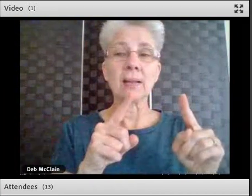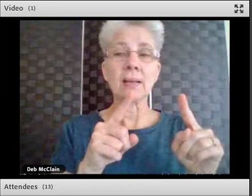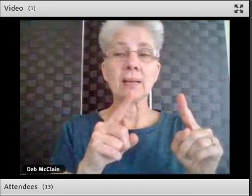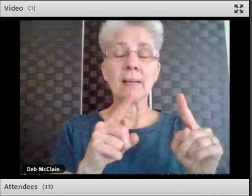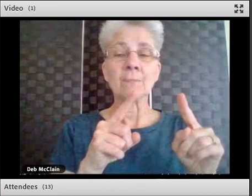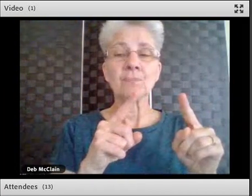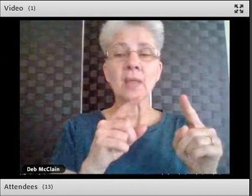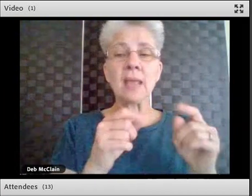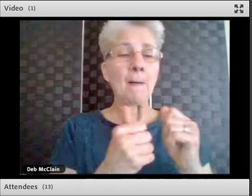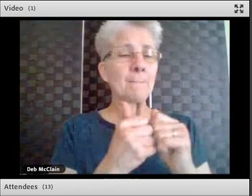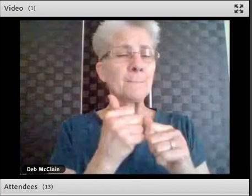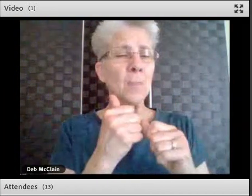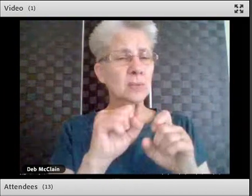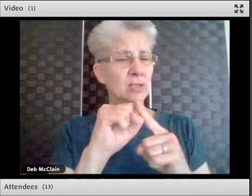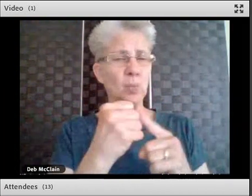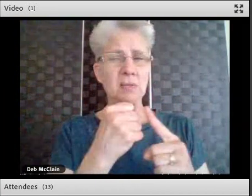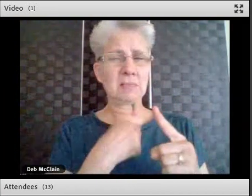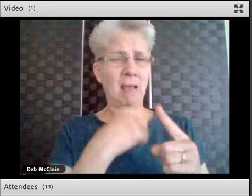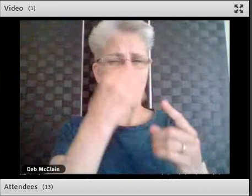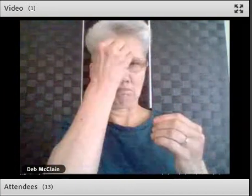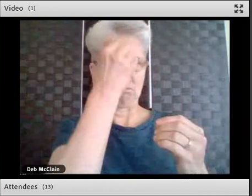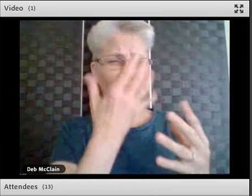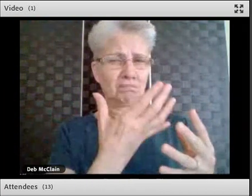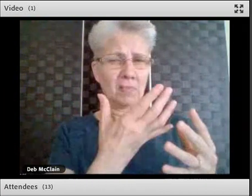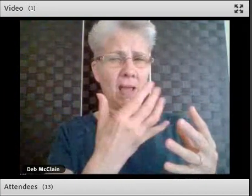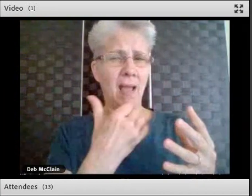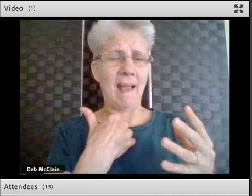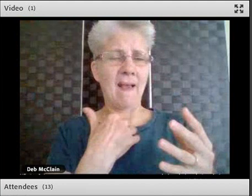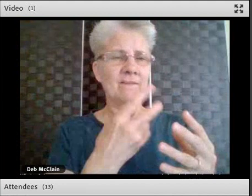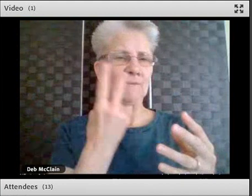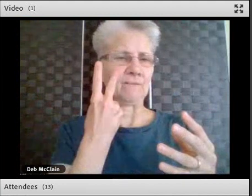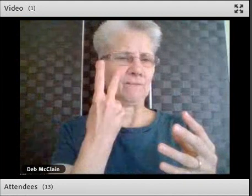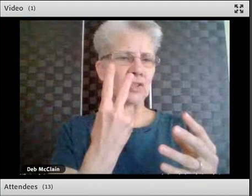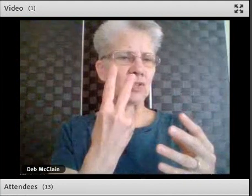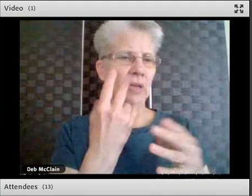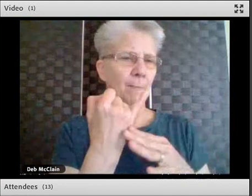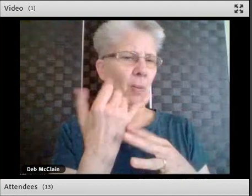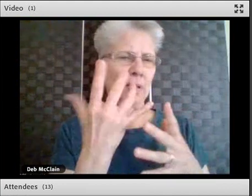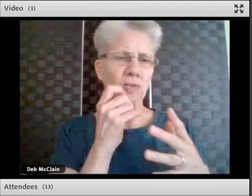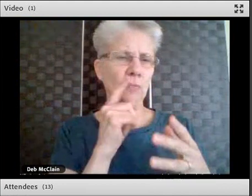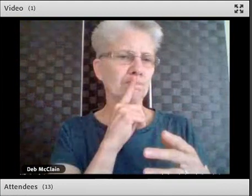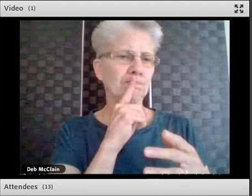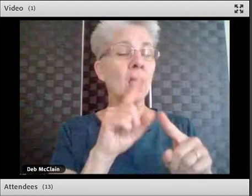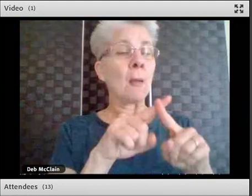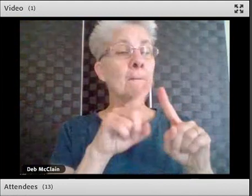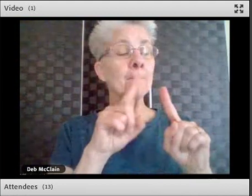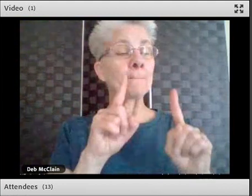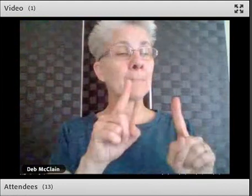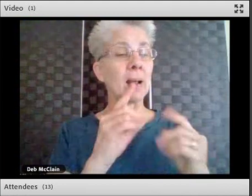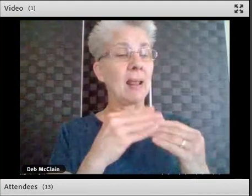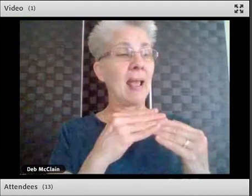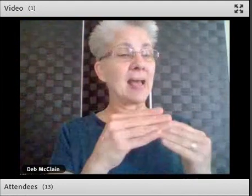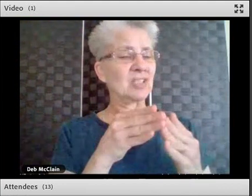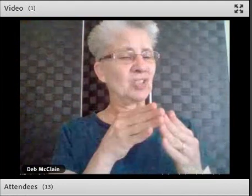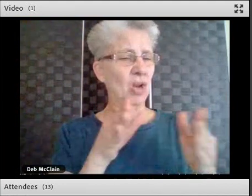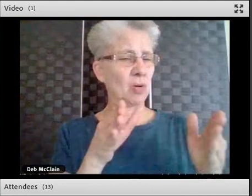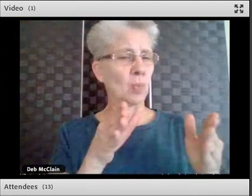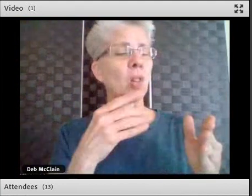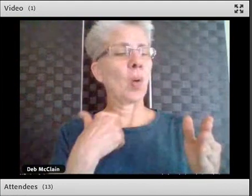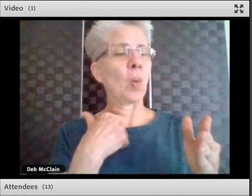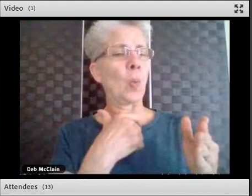most cases, I don't divulge that I have a vision impairment. But as a general rule, we